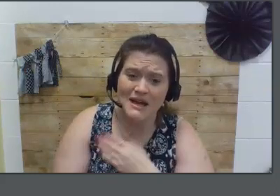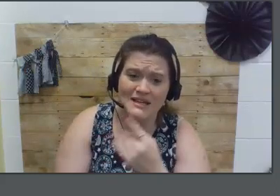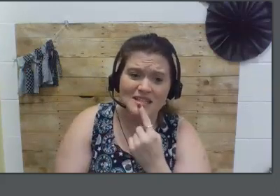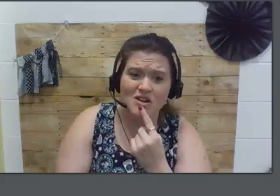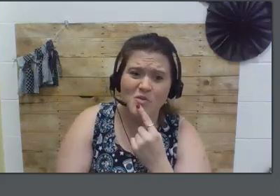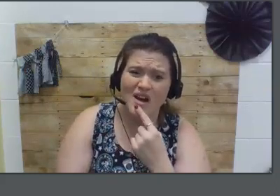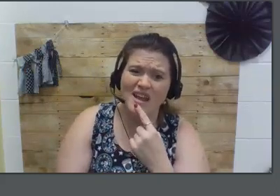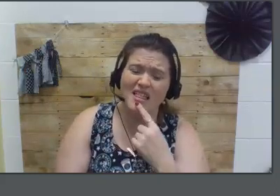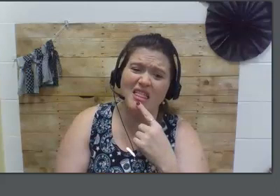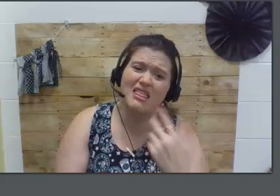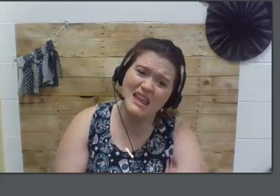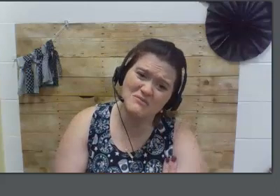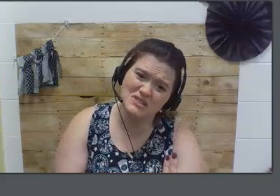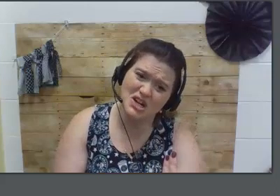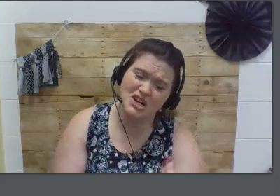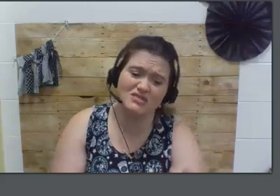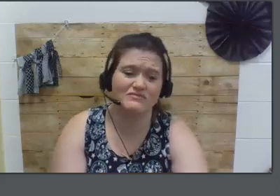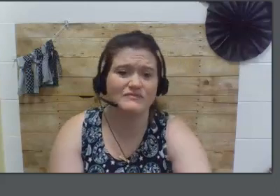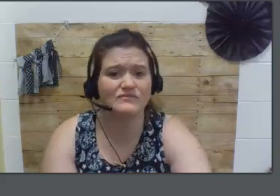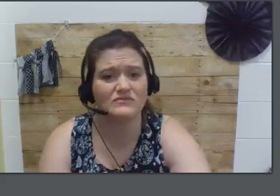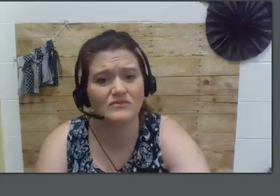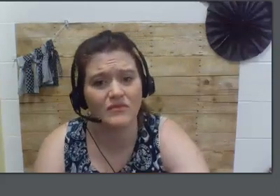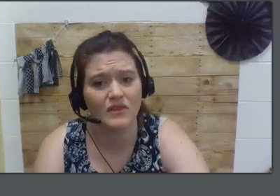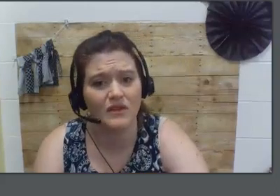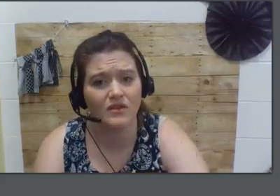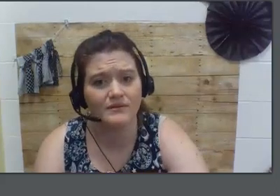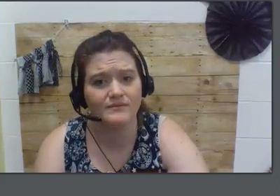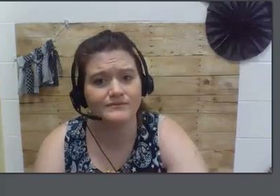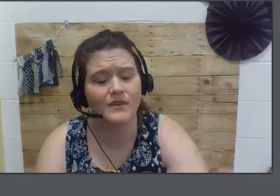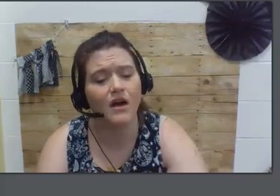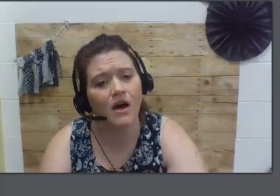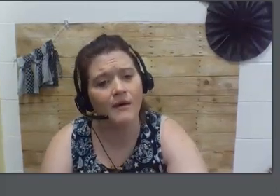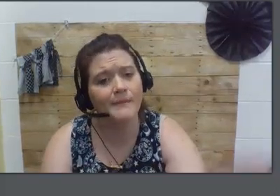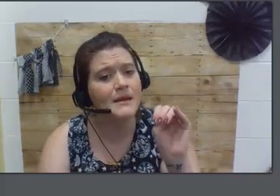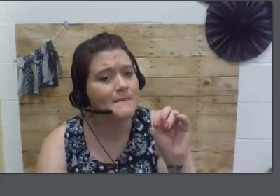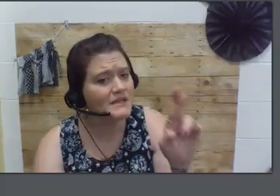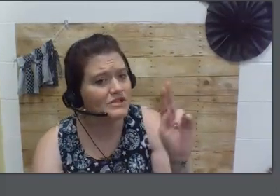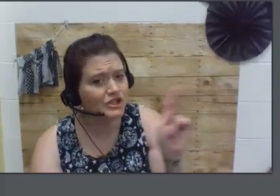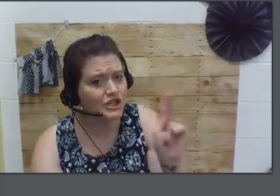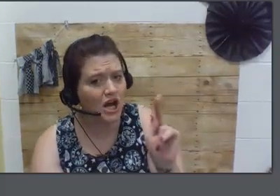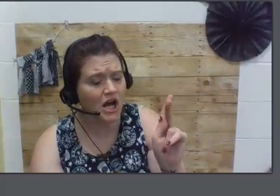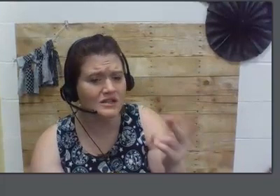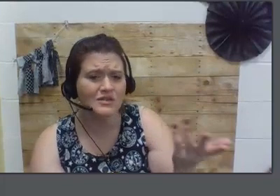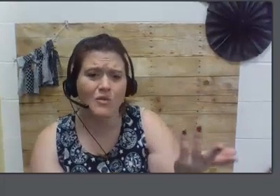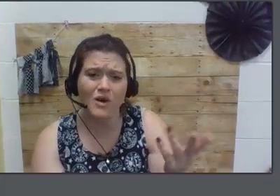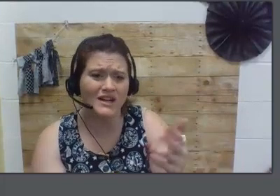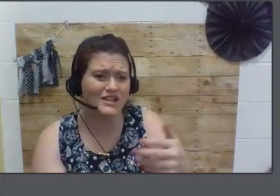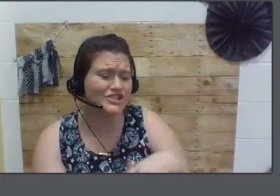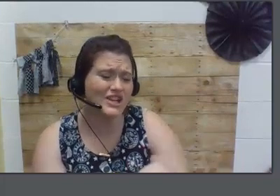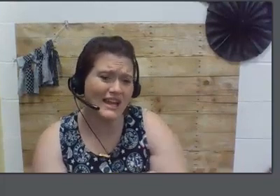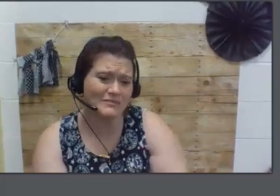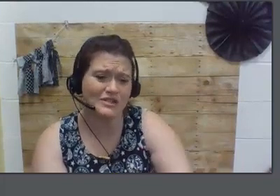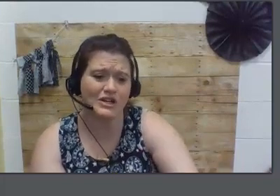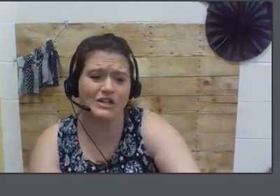makes my tongue quite lame, sir. Oh, Mr. Knox, what